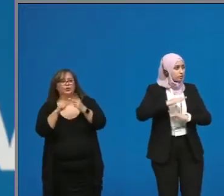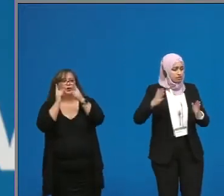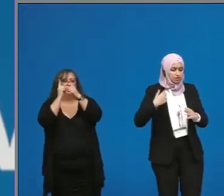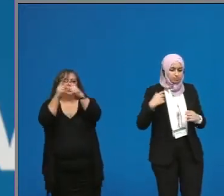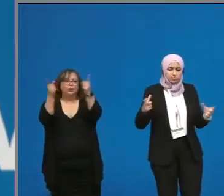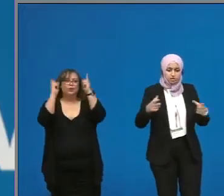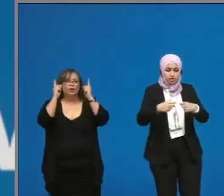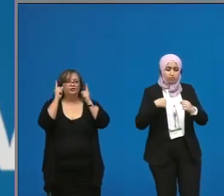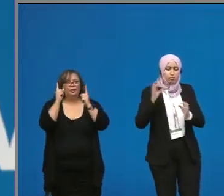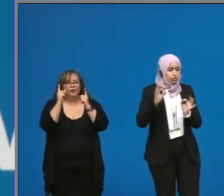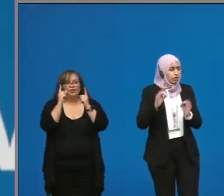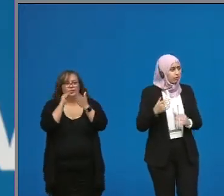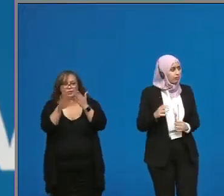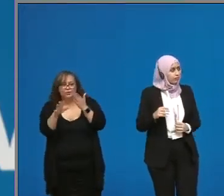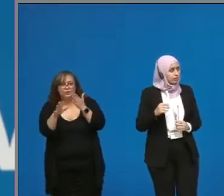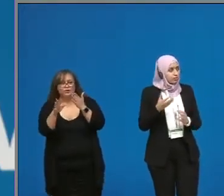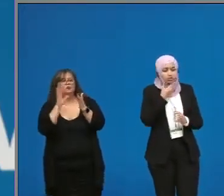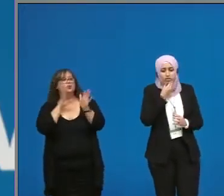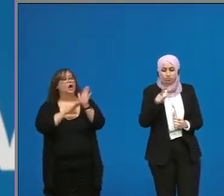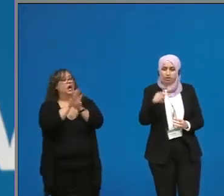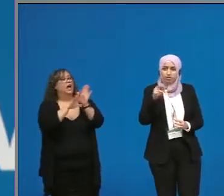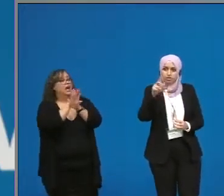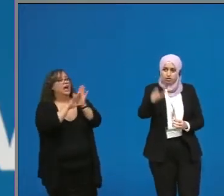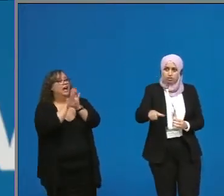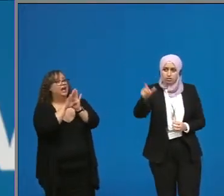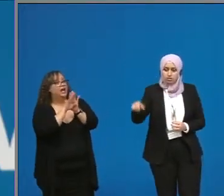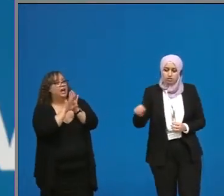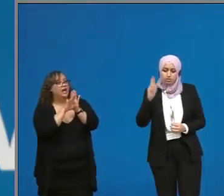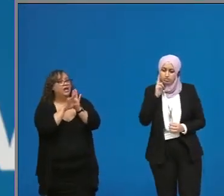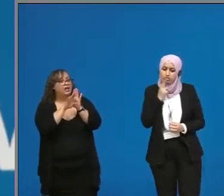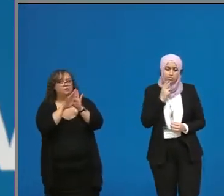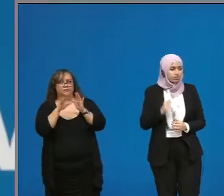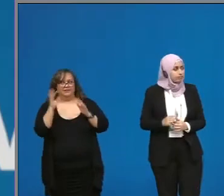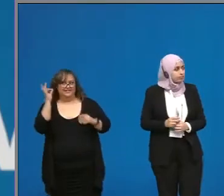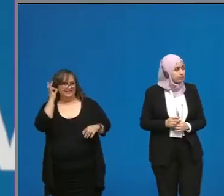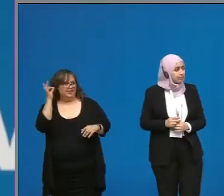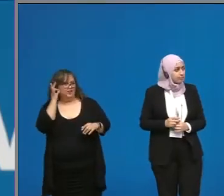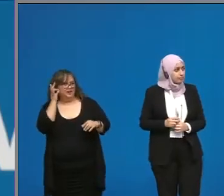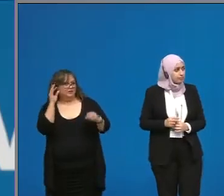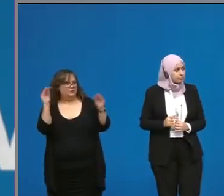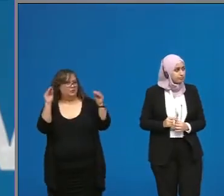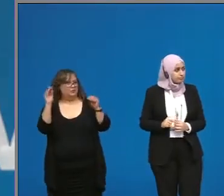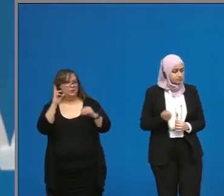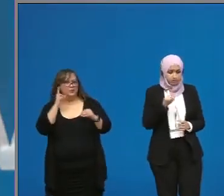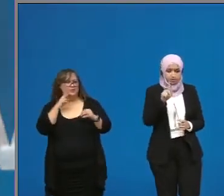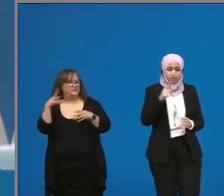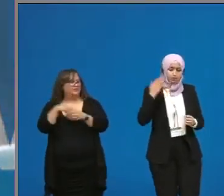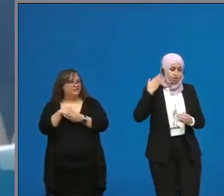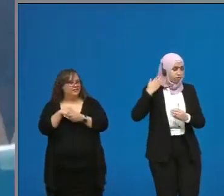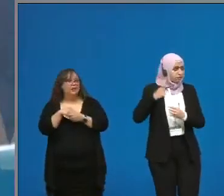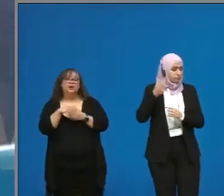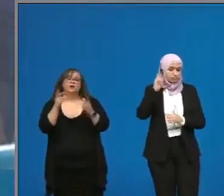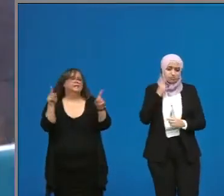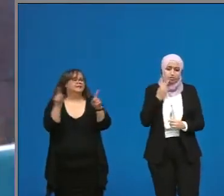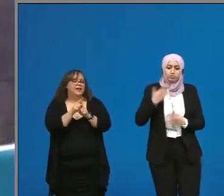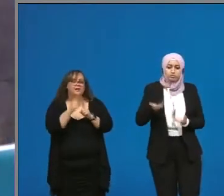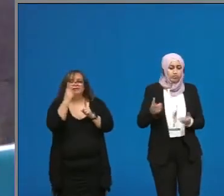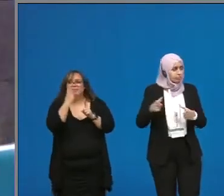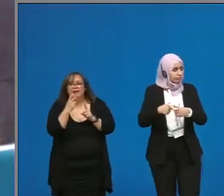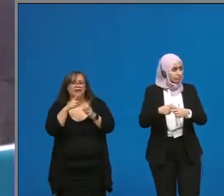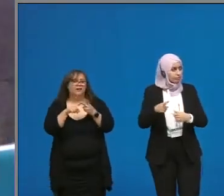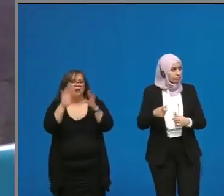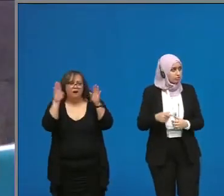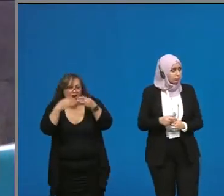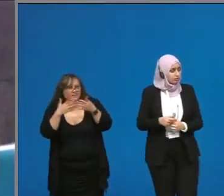have any deaf people on the team. Same goes with other assistive technologies, like for the blind, autism, arthritis,